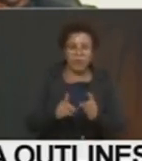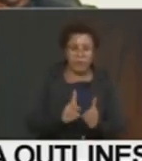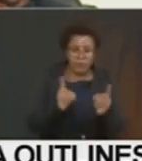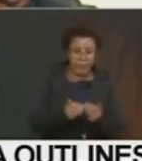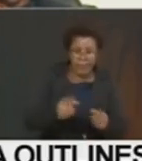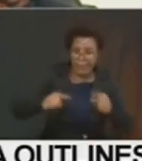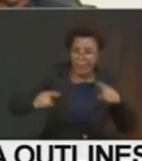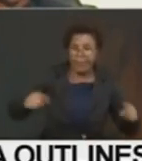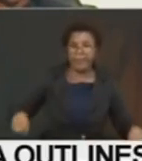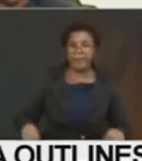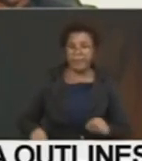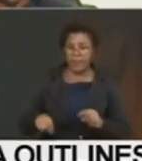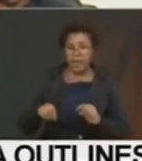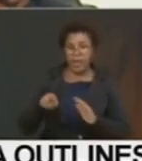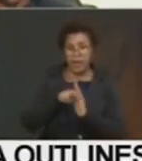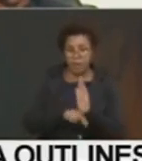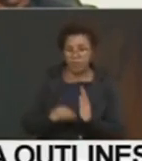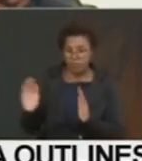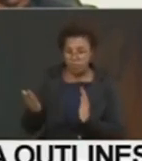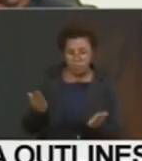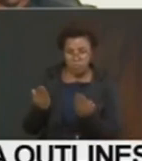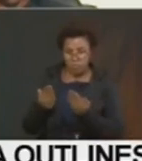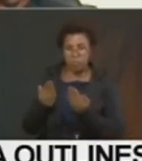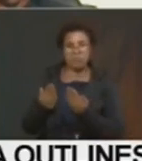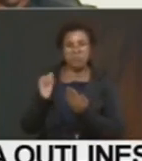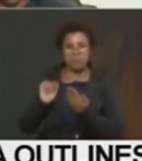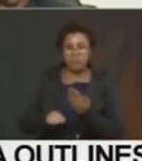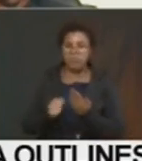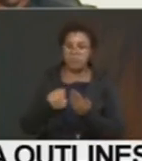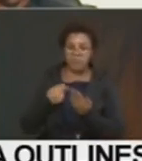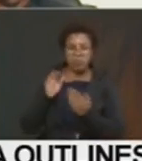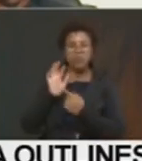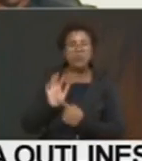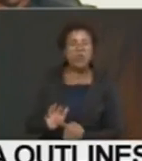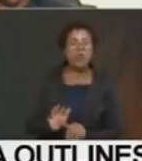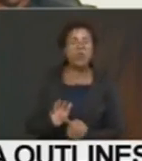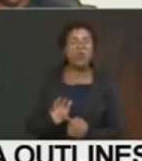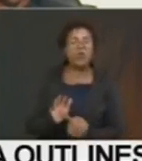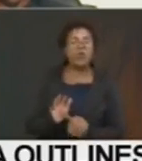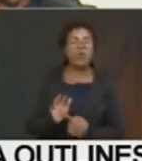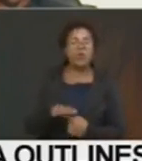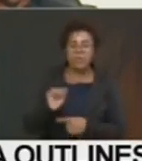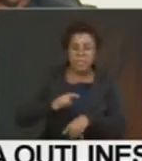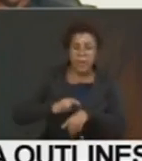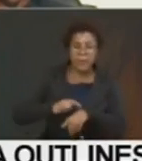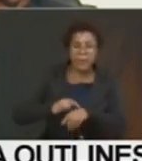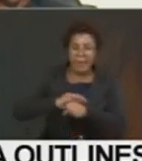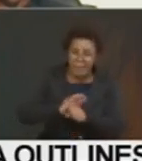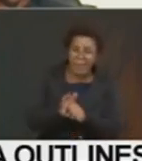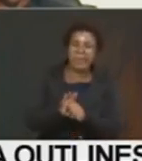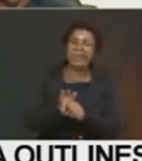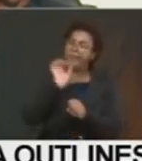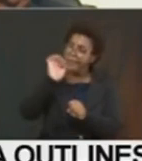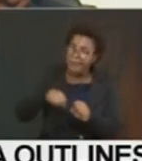Those reports were showing that in the entire pre-pandemic period, we were on the up. Yes, there